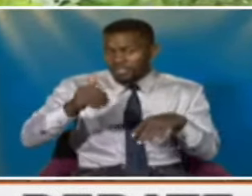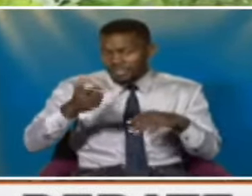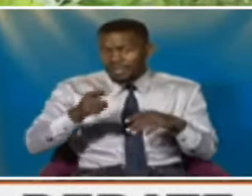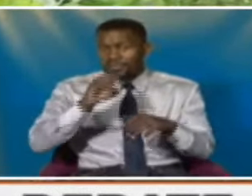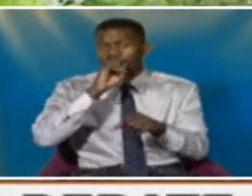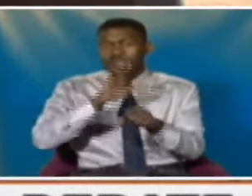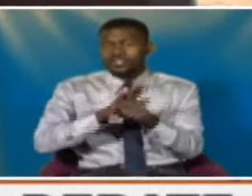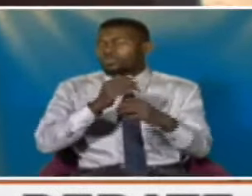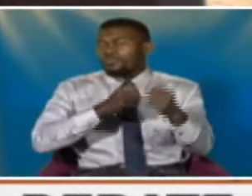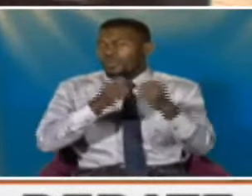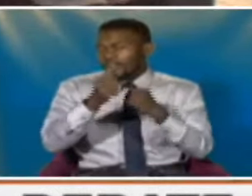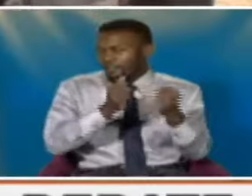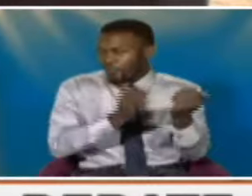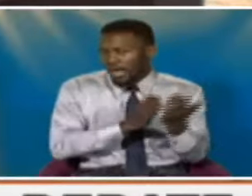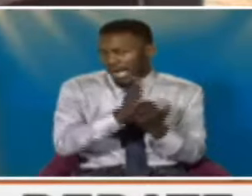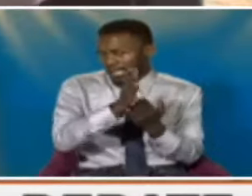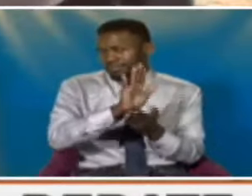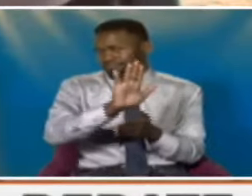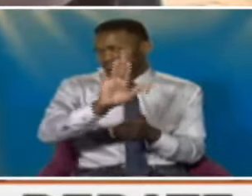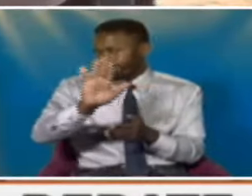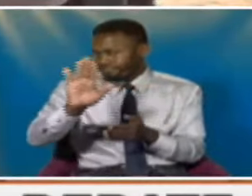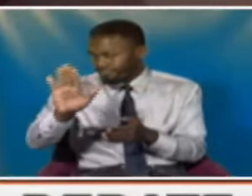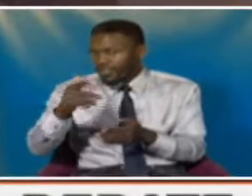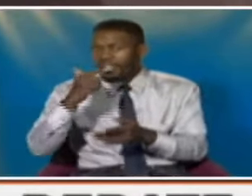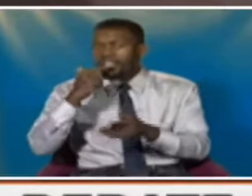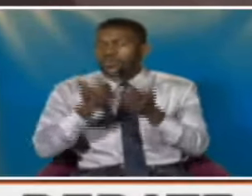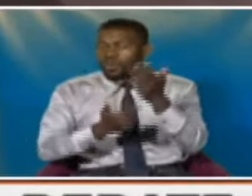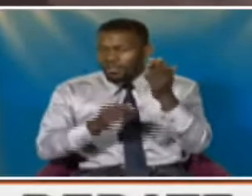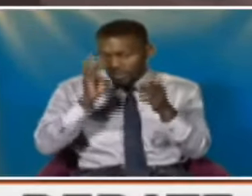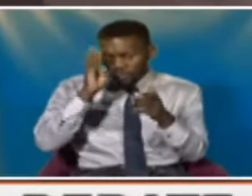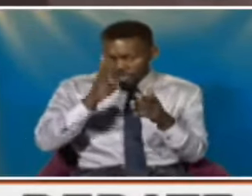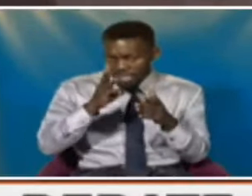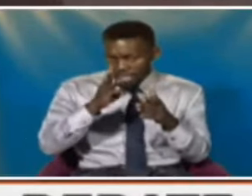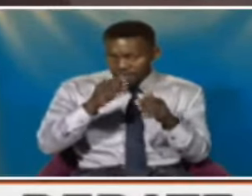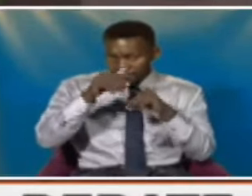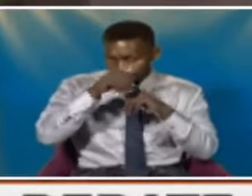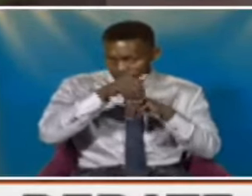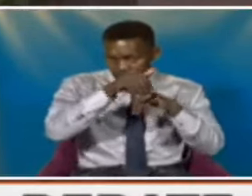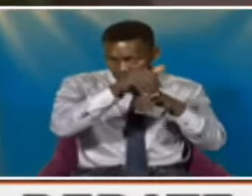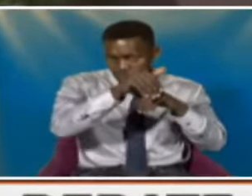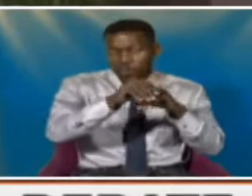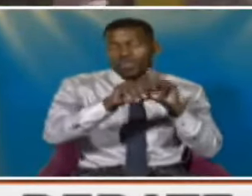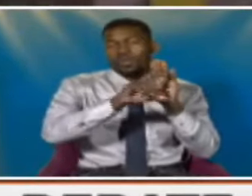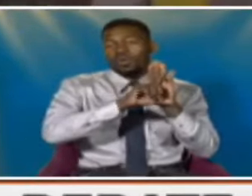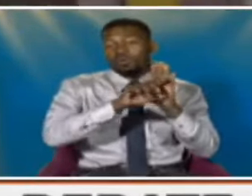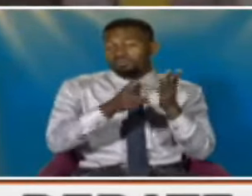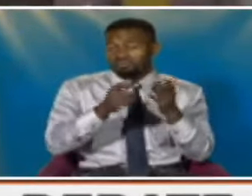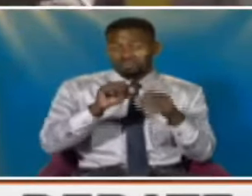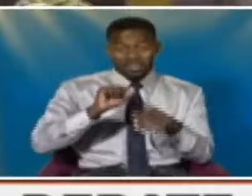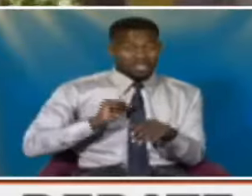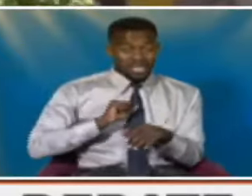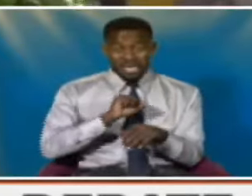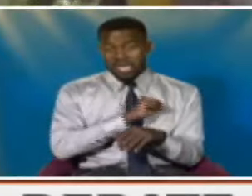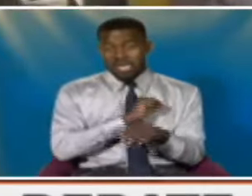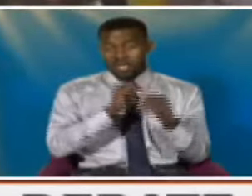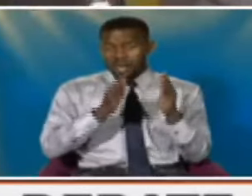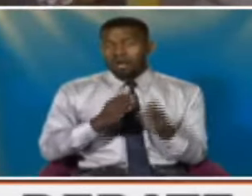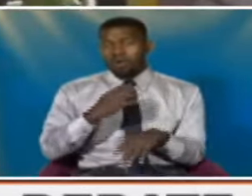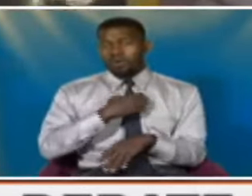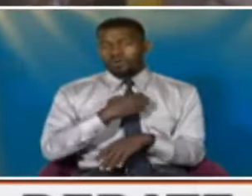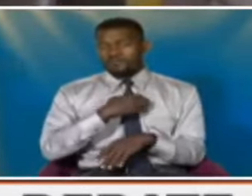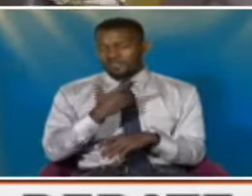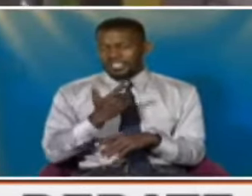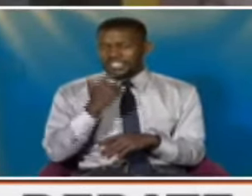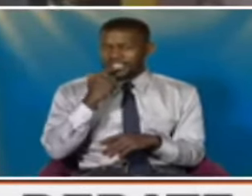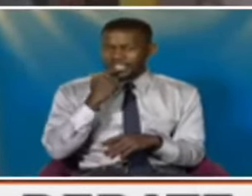what they term as their right, saying they will take a legal action. Led by the former senator Lenny Kivuti, they dismissed